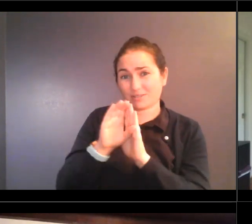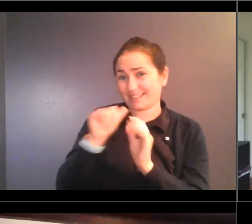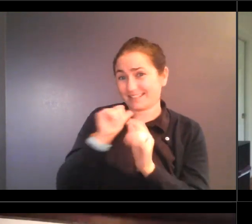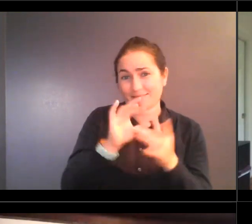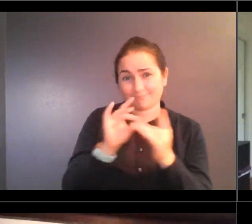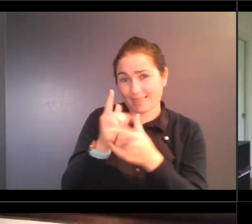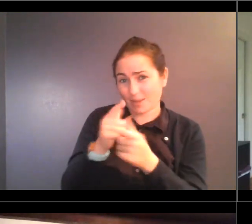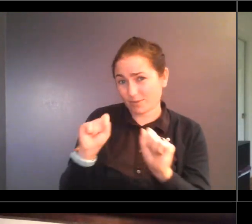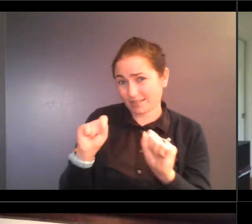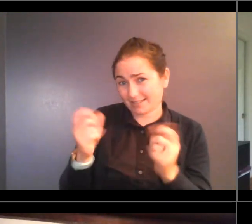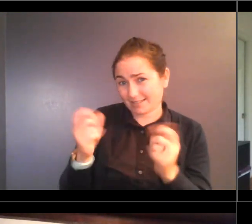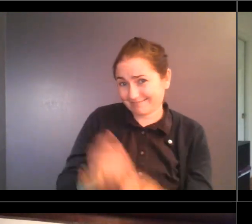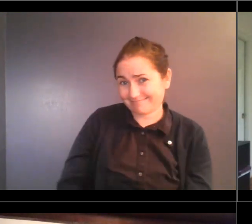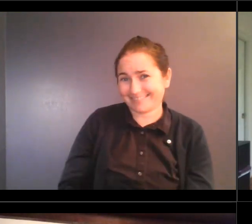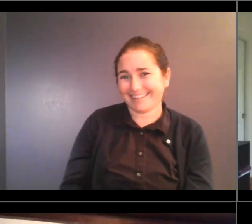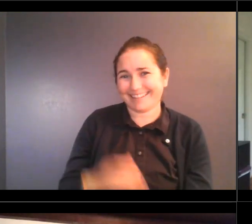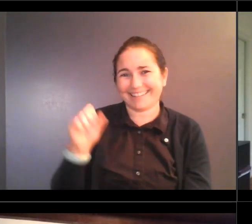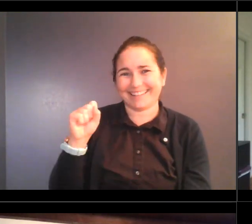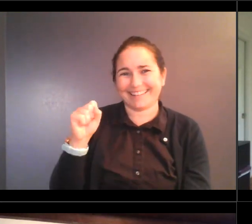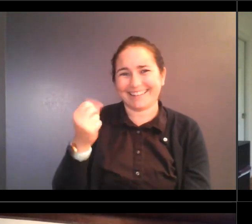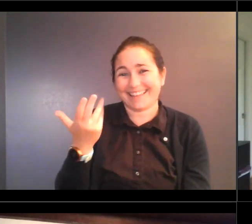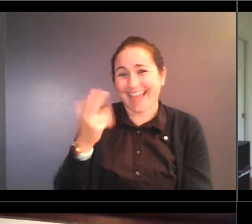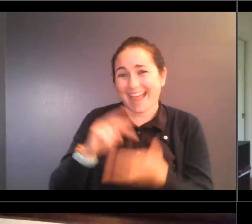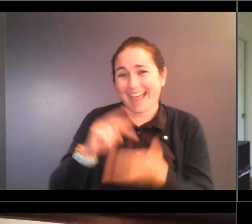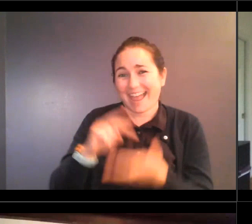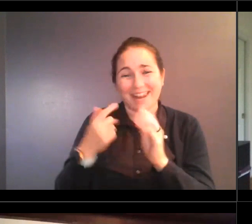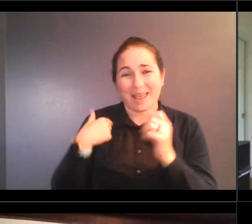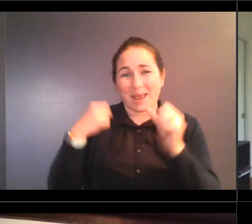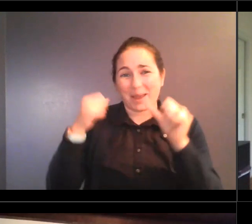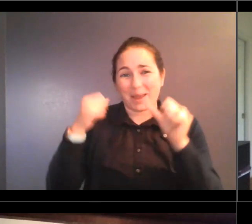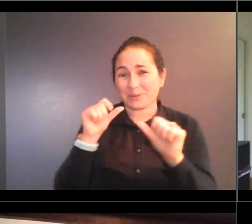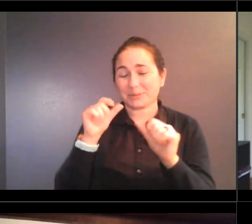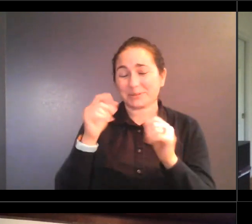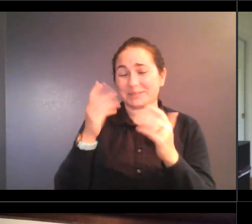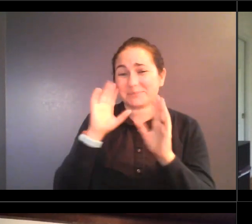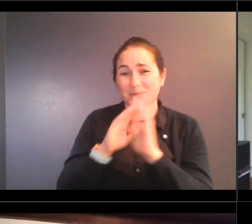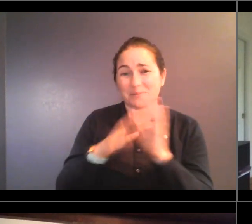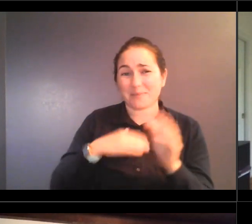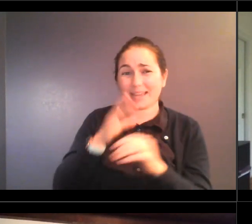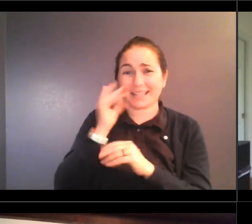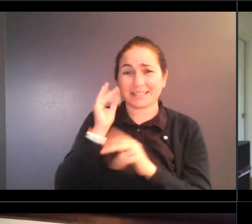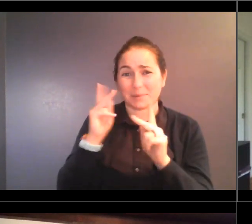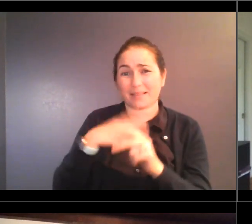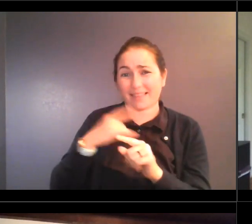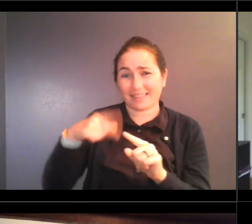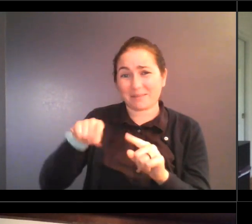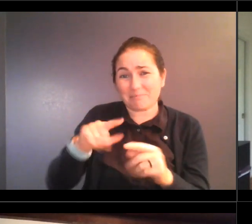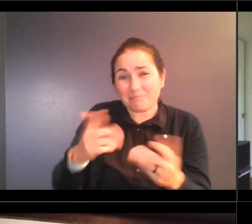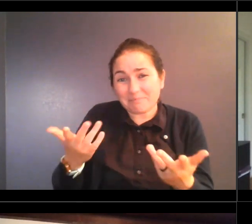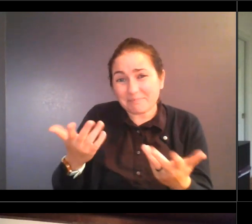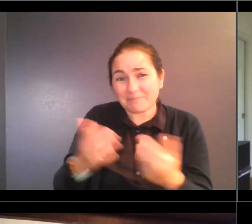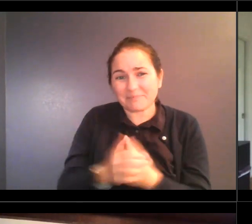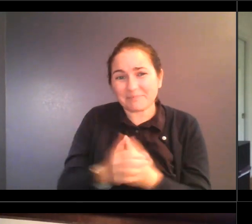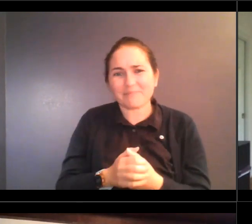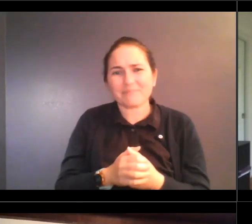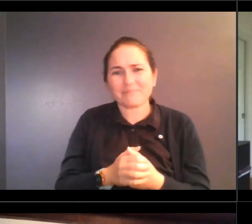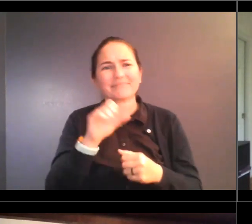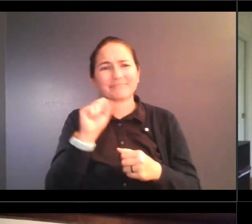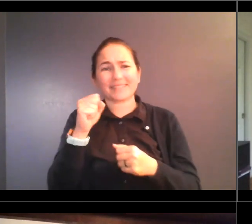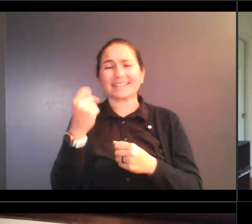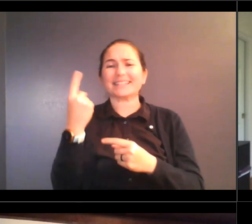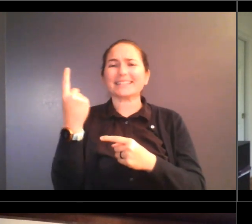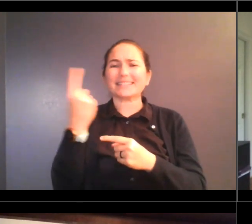all. Like, so, I mean, I post pics of my cats and people like them. So yeah, at least some aspect